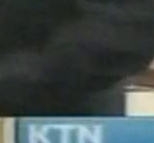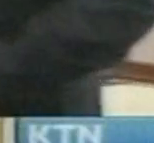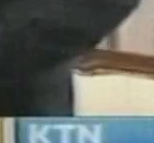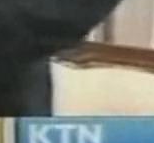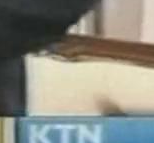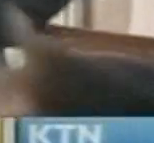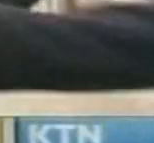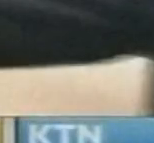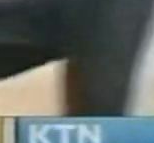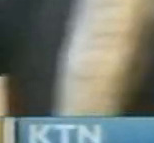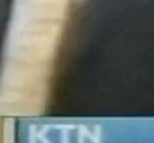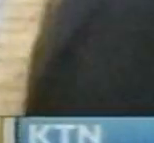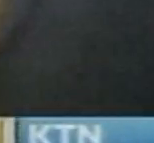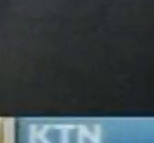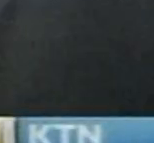Fine, thank you. Very good. Yes.